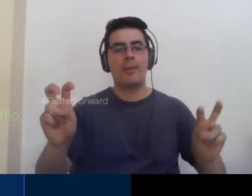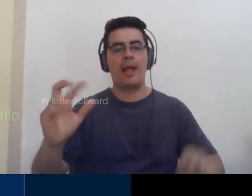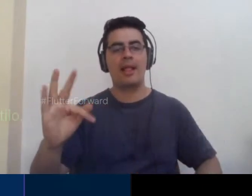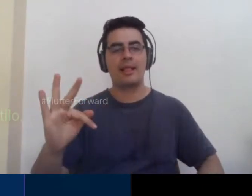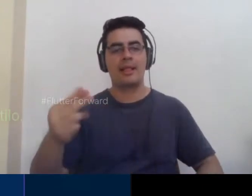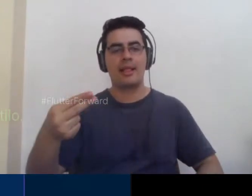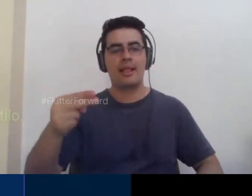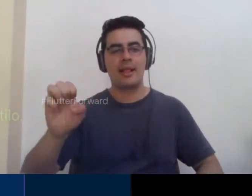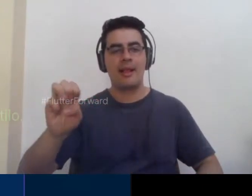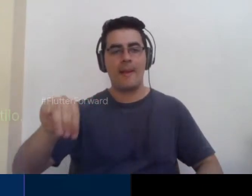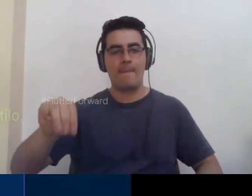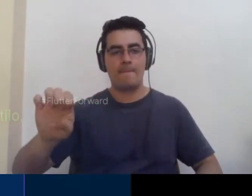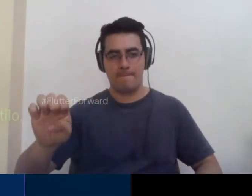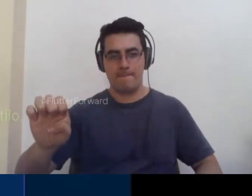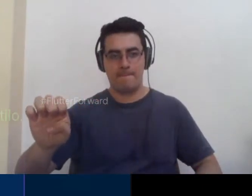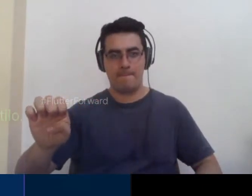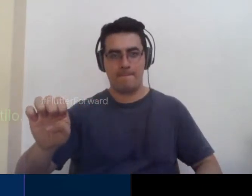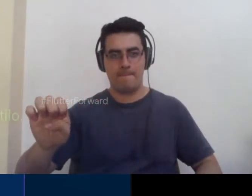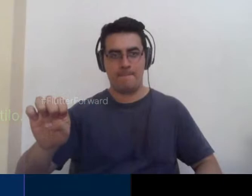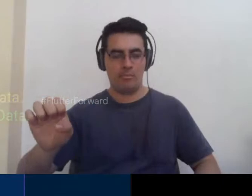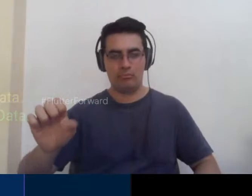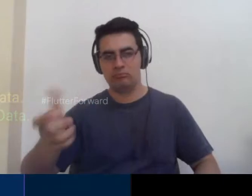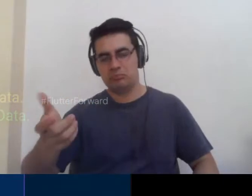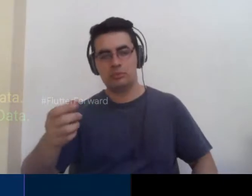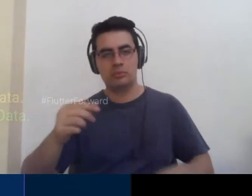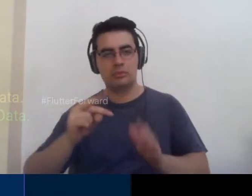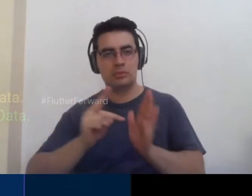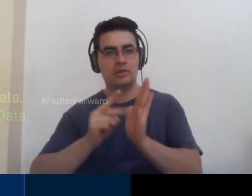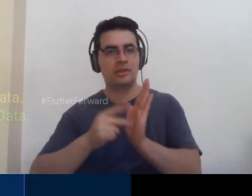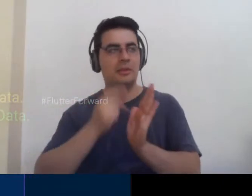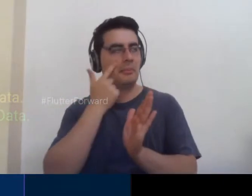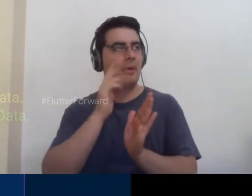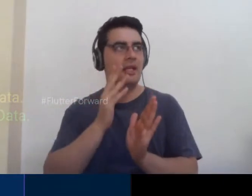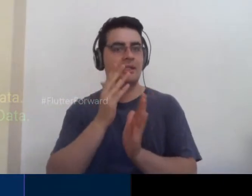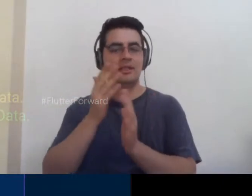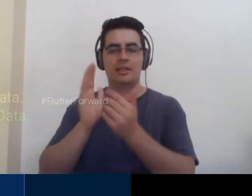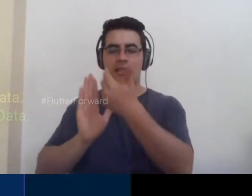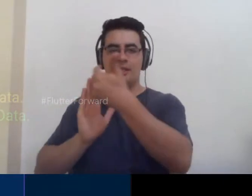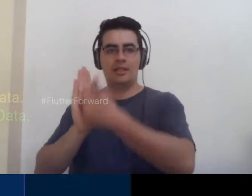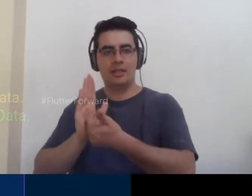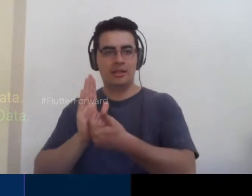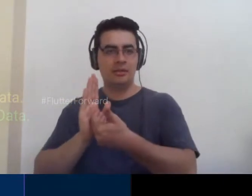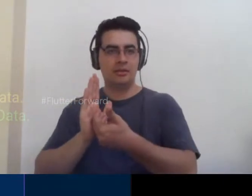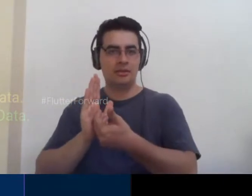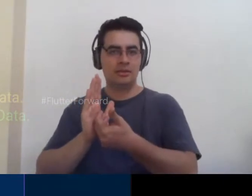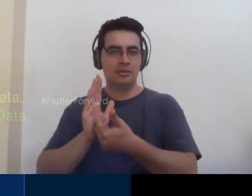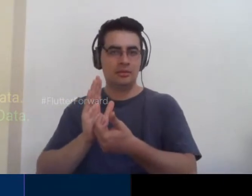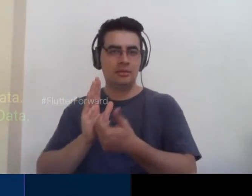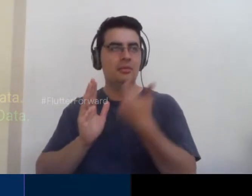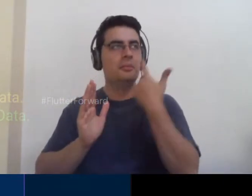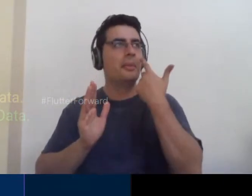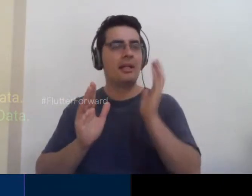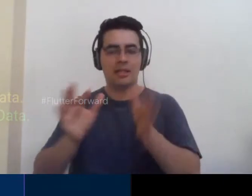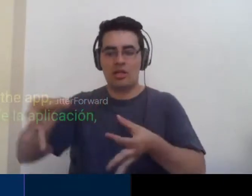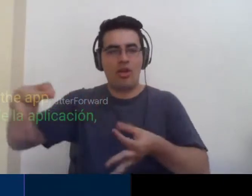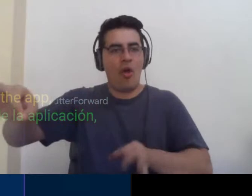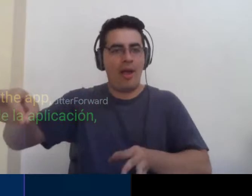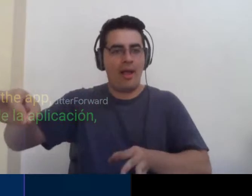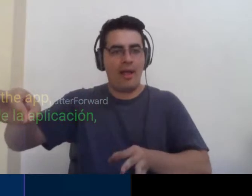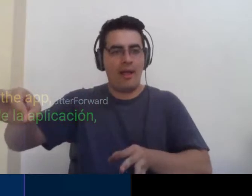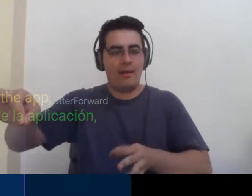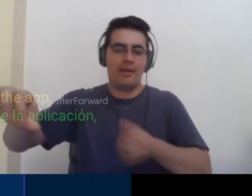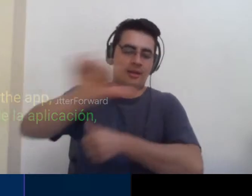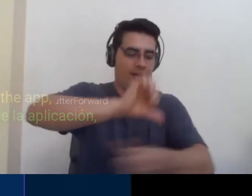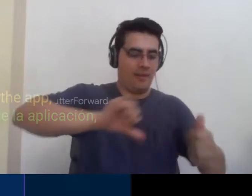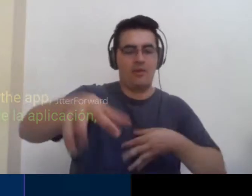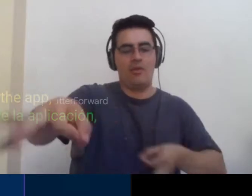theme is kind of like a style sheet. So in Flutter, you create a theme by using theme data. And to